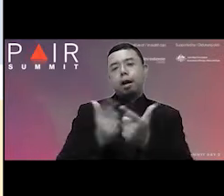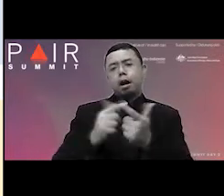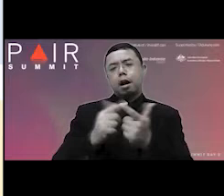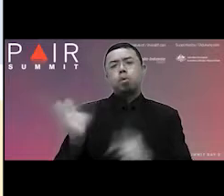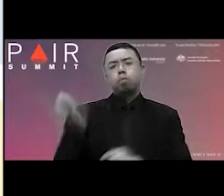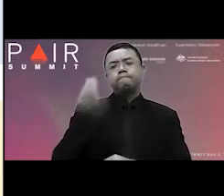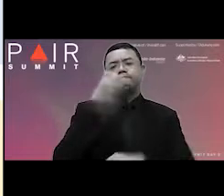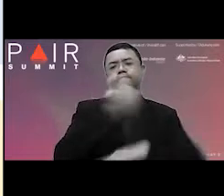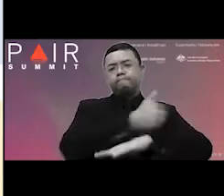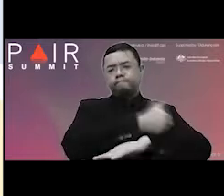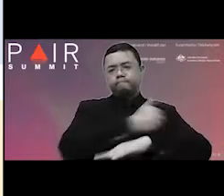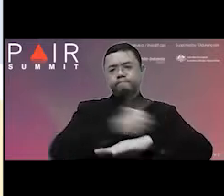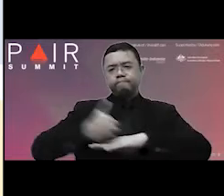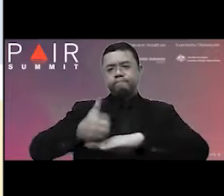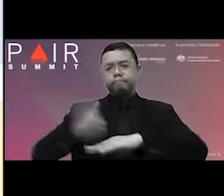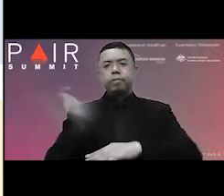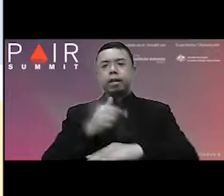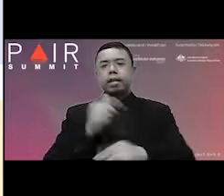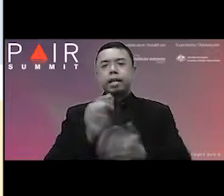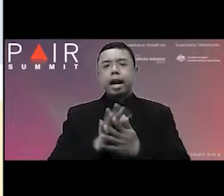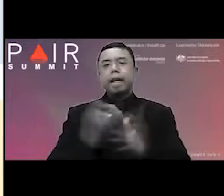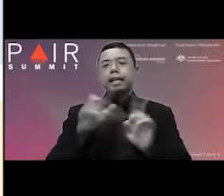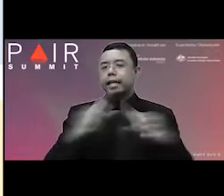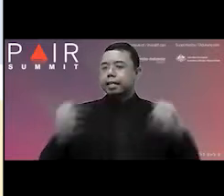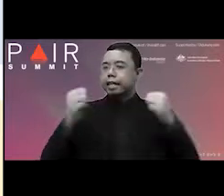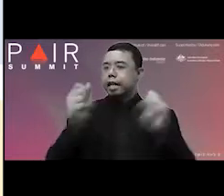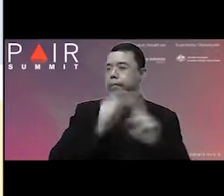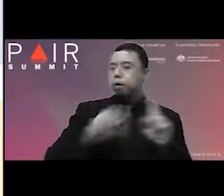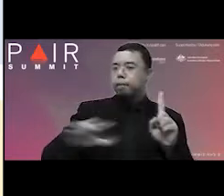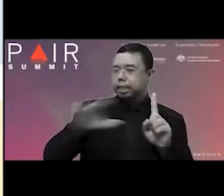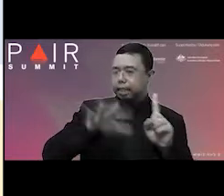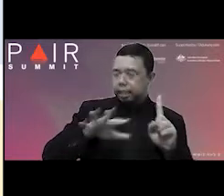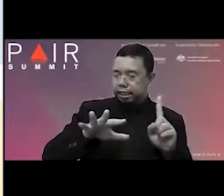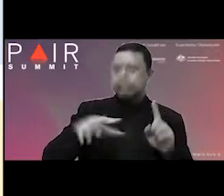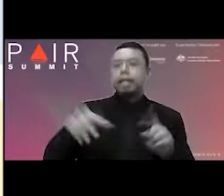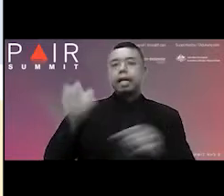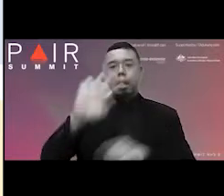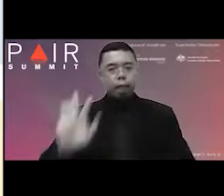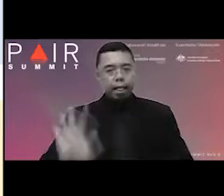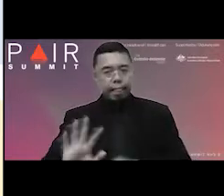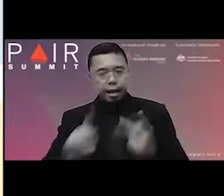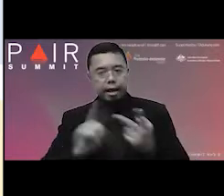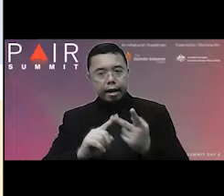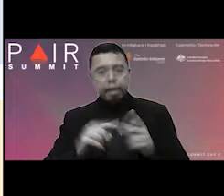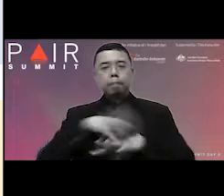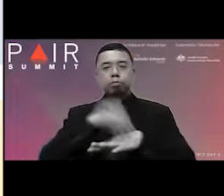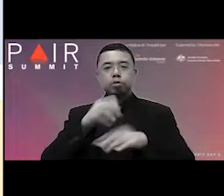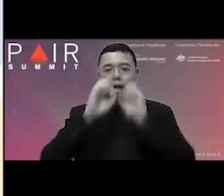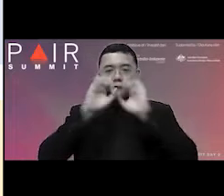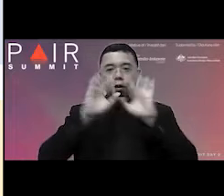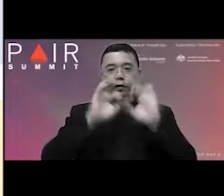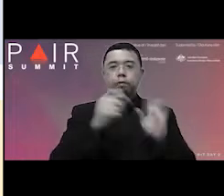offices, provincial and district communication and information office, as well as various healthcare facilities and